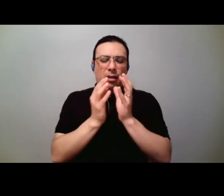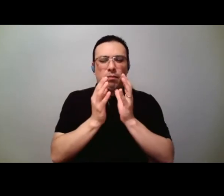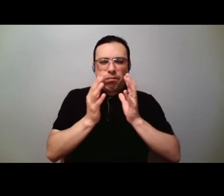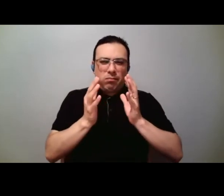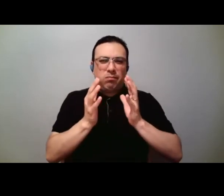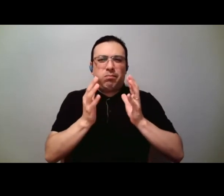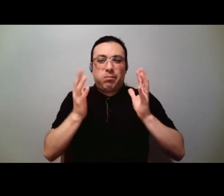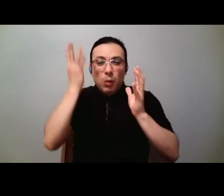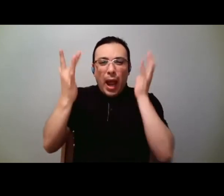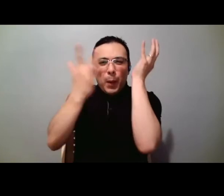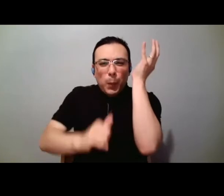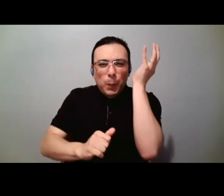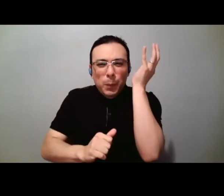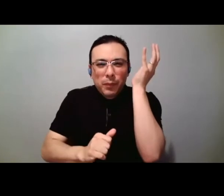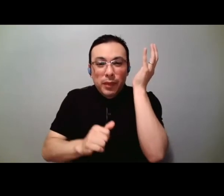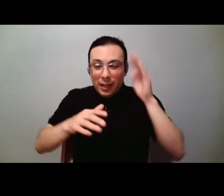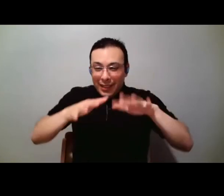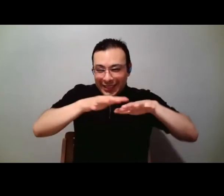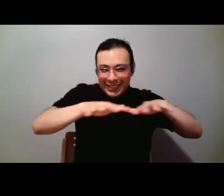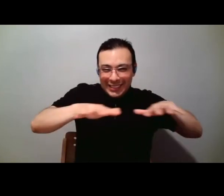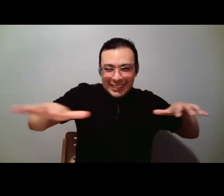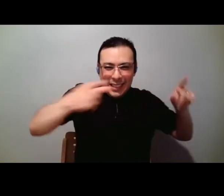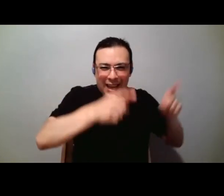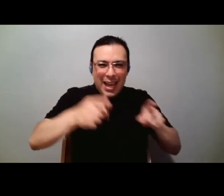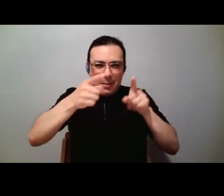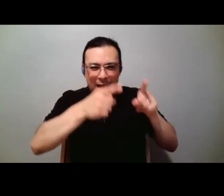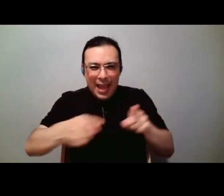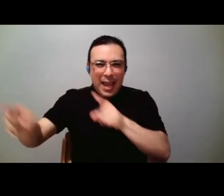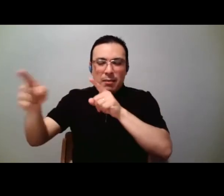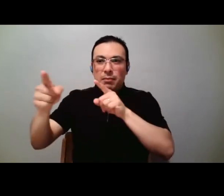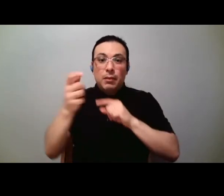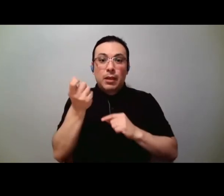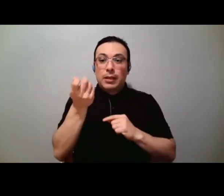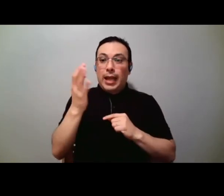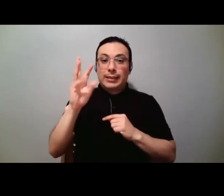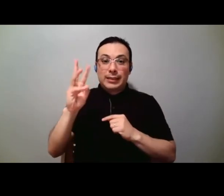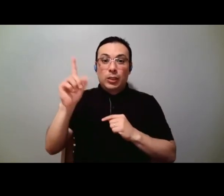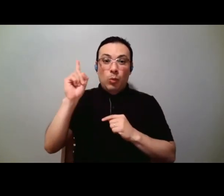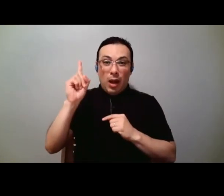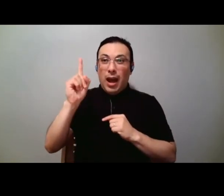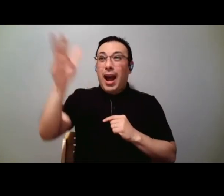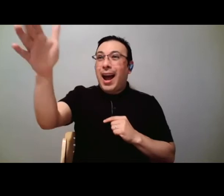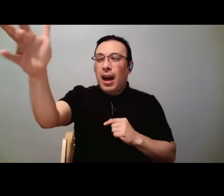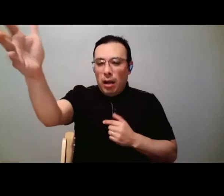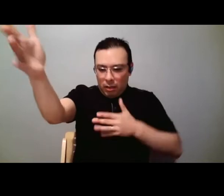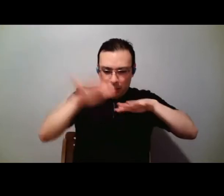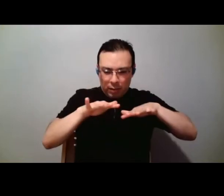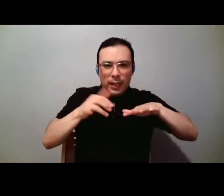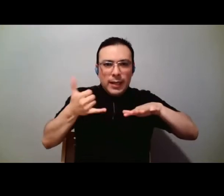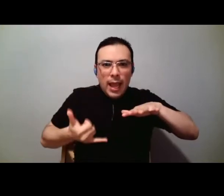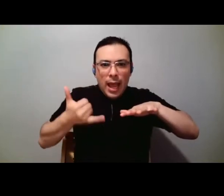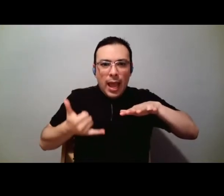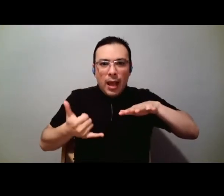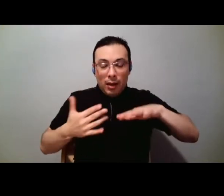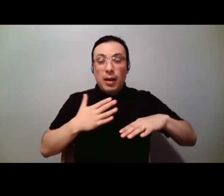space the universe is passing, 1961 becomes now. And like my fingers reaching into the cotton bowl,